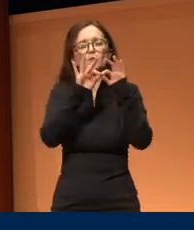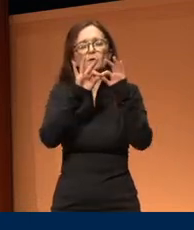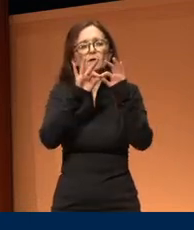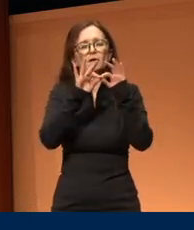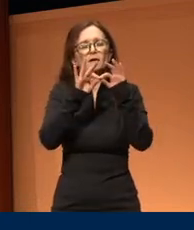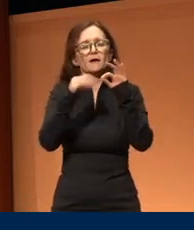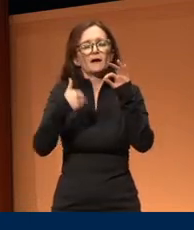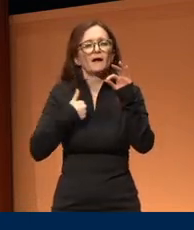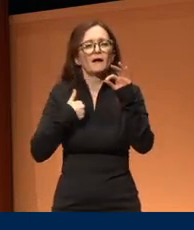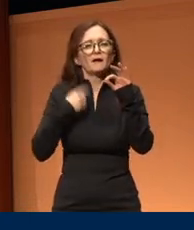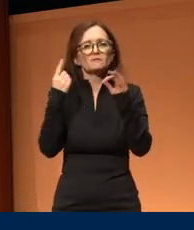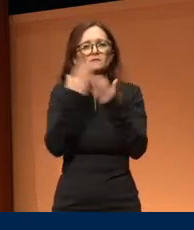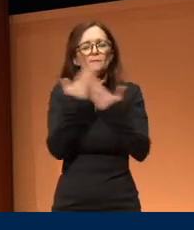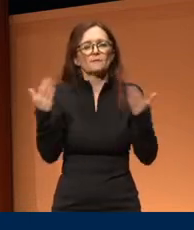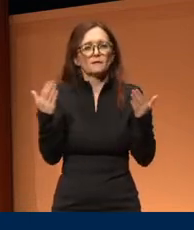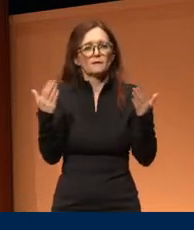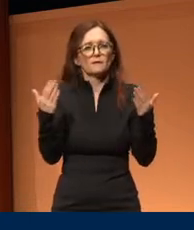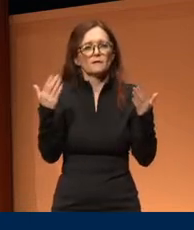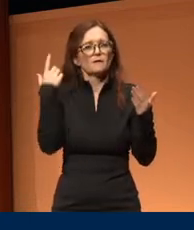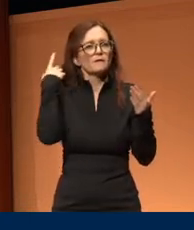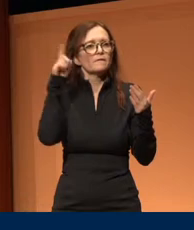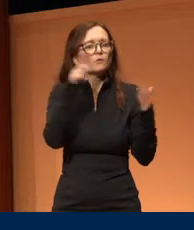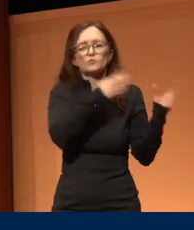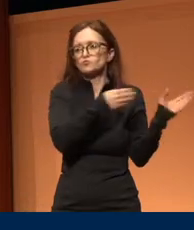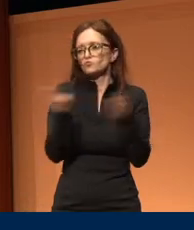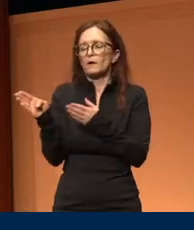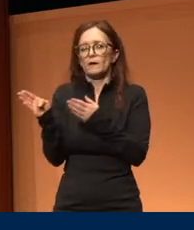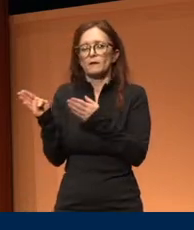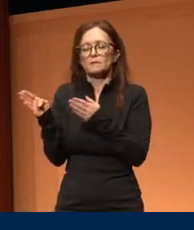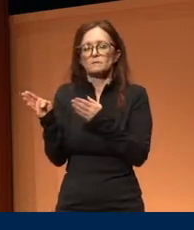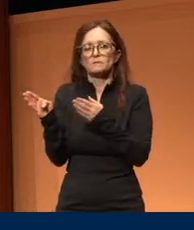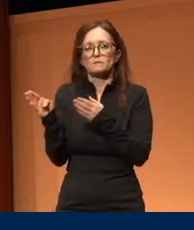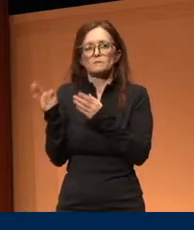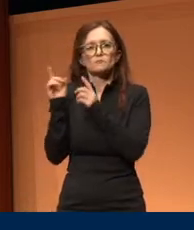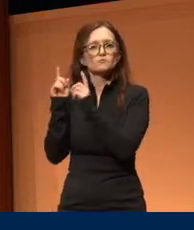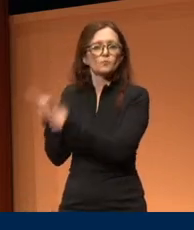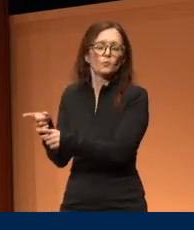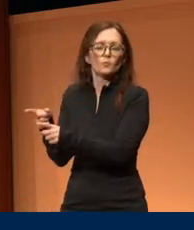something to direct ourselves towards, something to